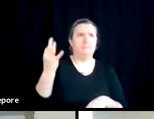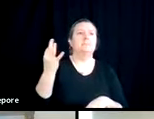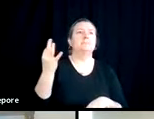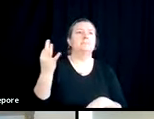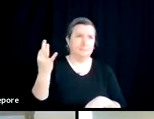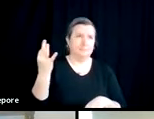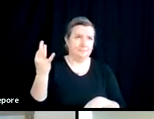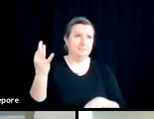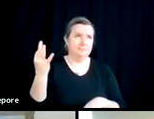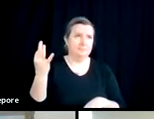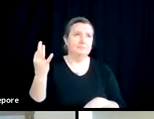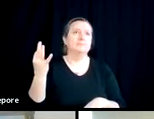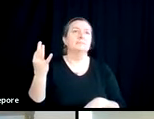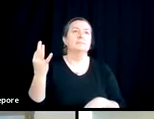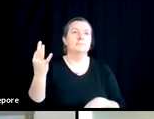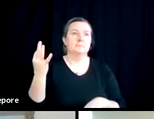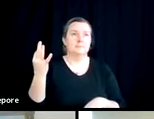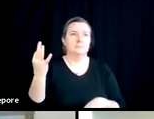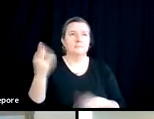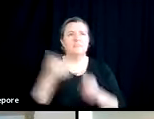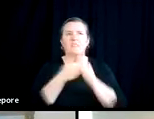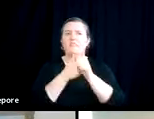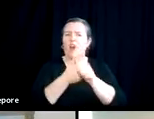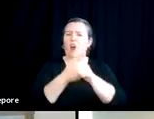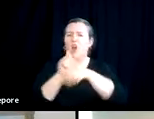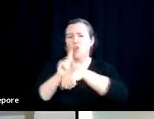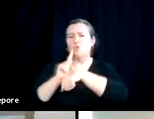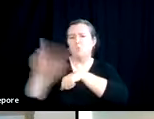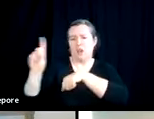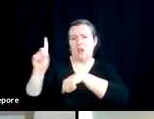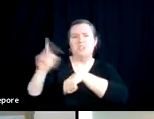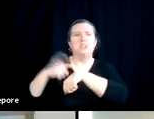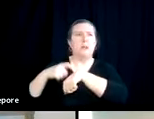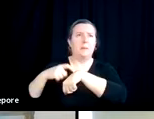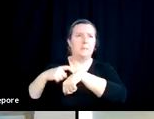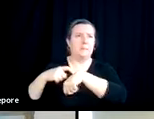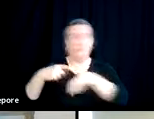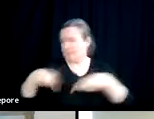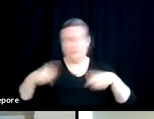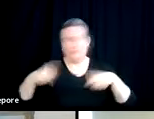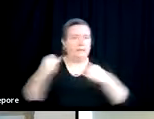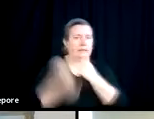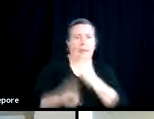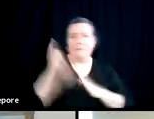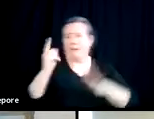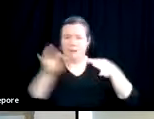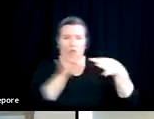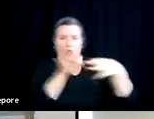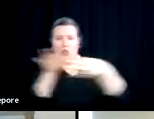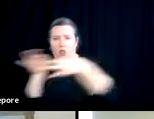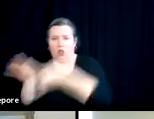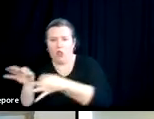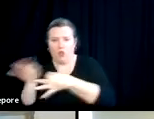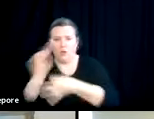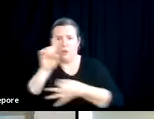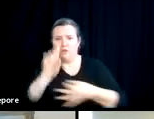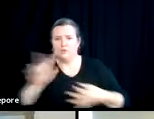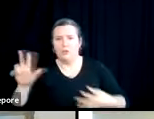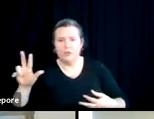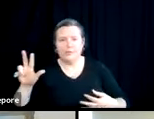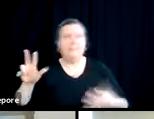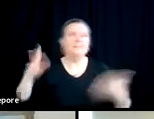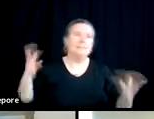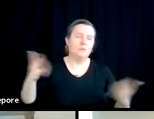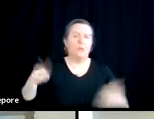the regular hour of 1 o'clock. Today it was sort of last minute, so we had to move our timing, but I would hope that would be regular time